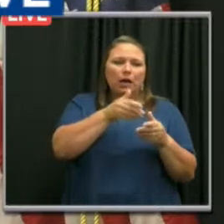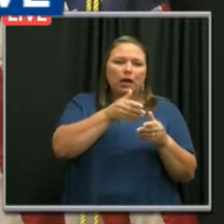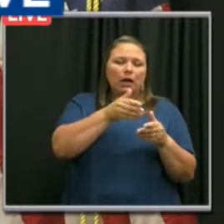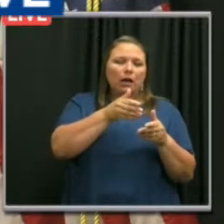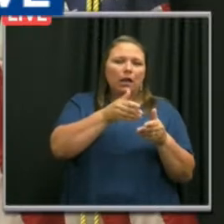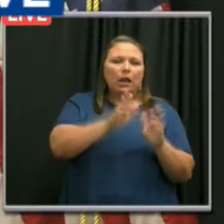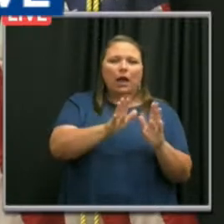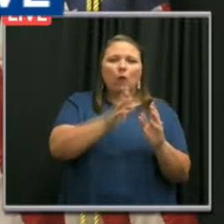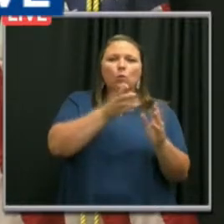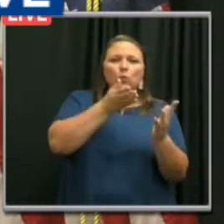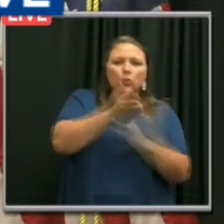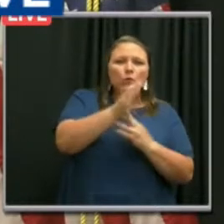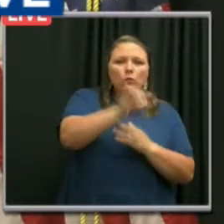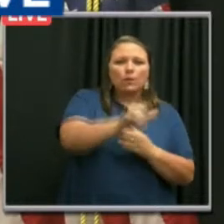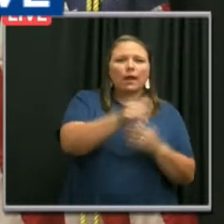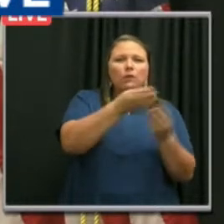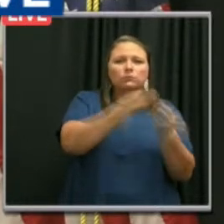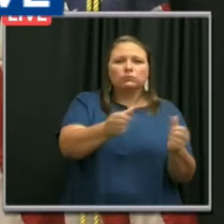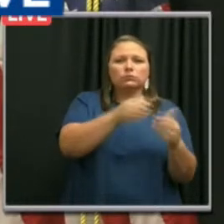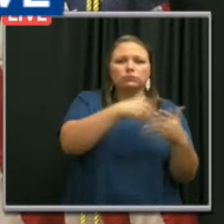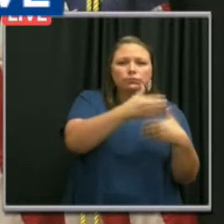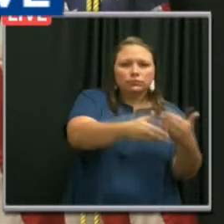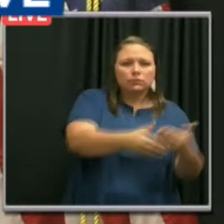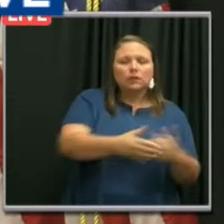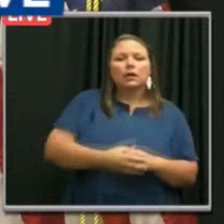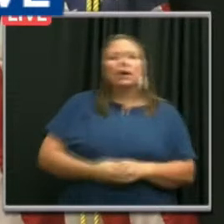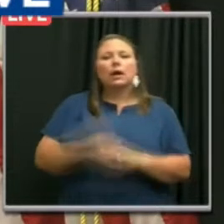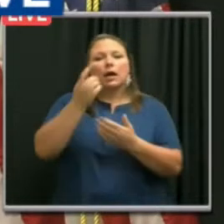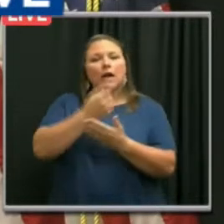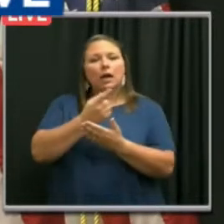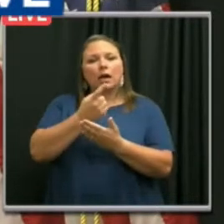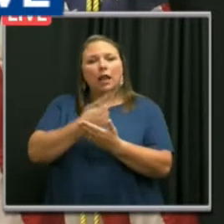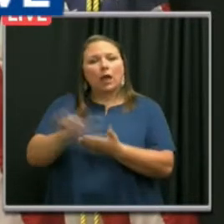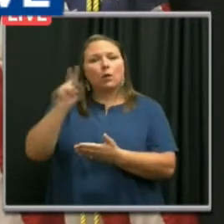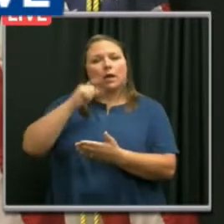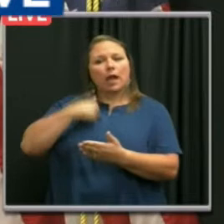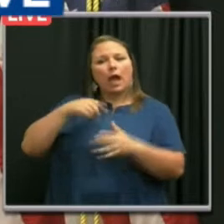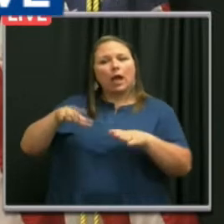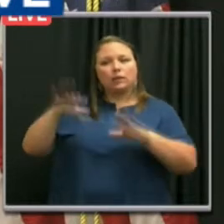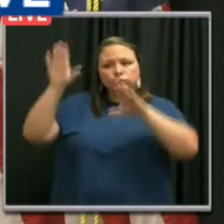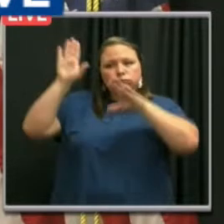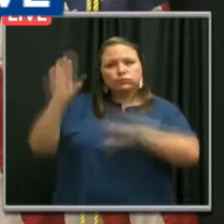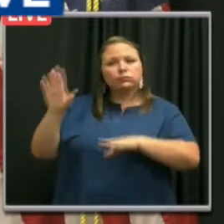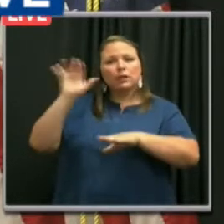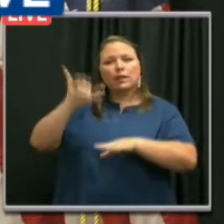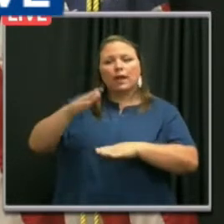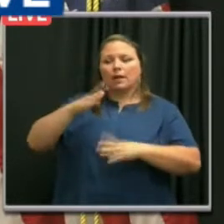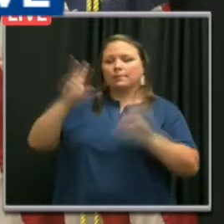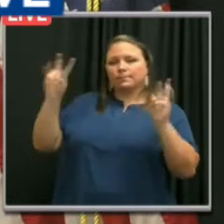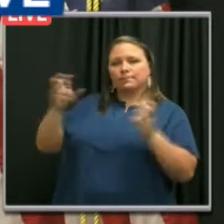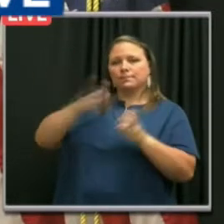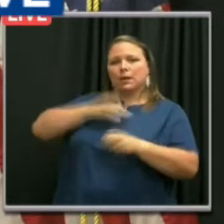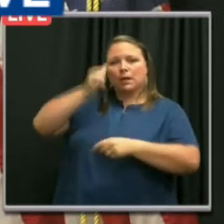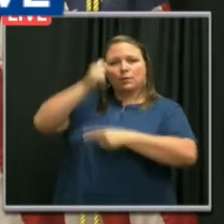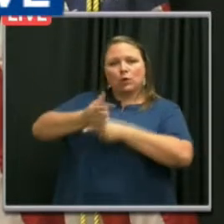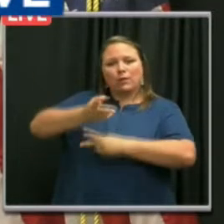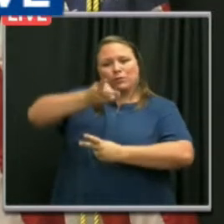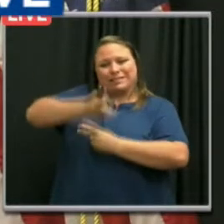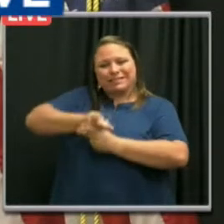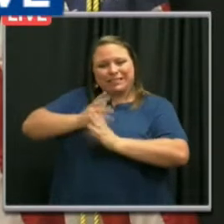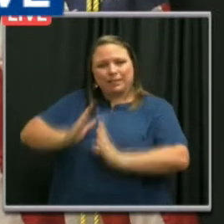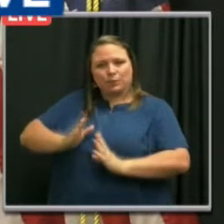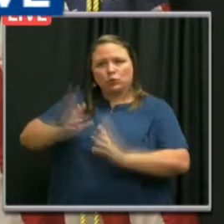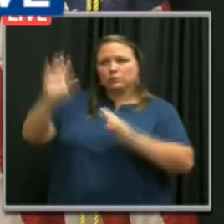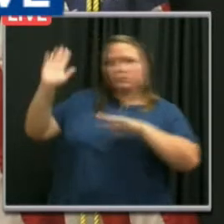process. But last week, I took my brother's keeper pledge, and just to spend a moment on that. That's